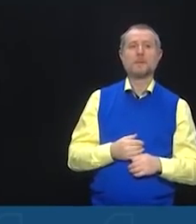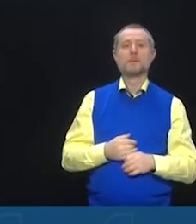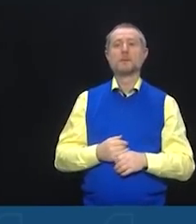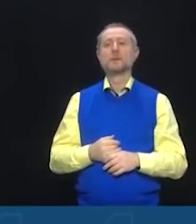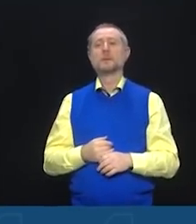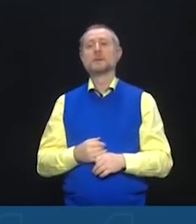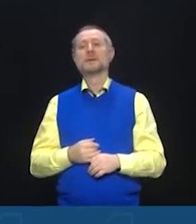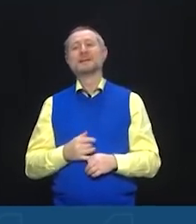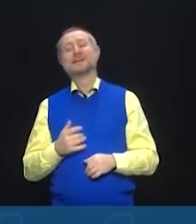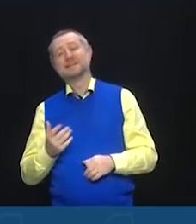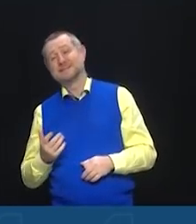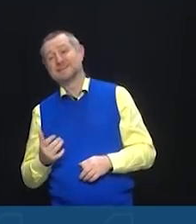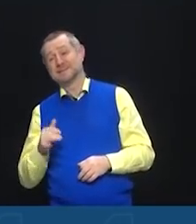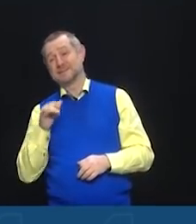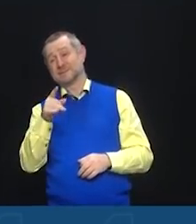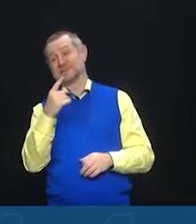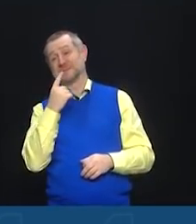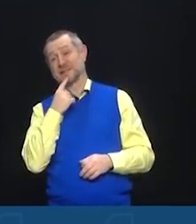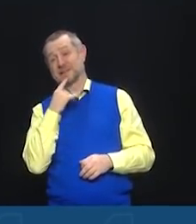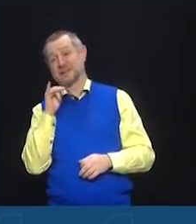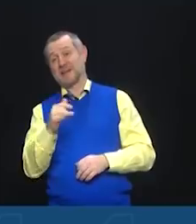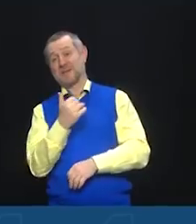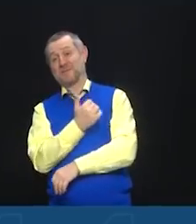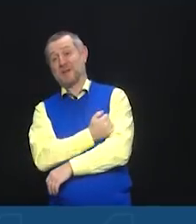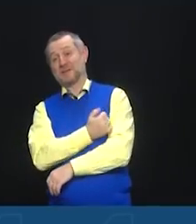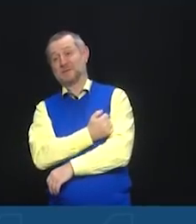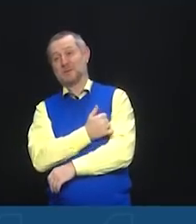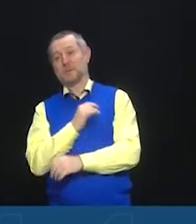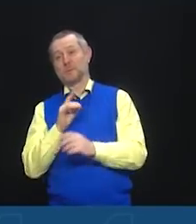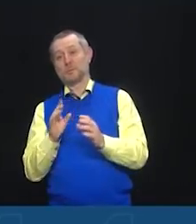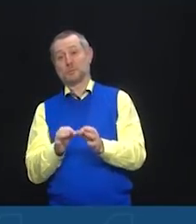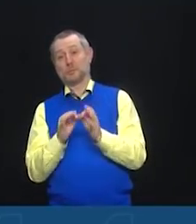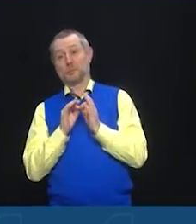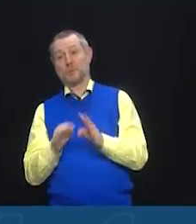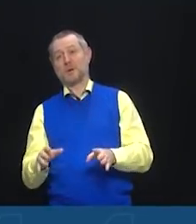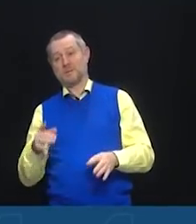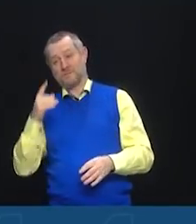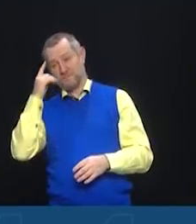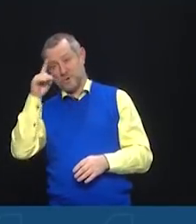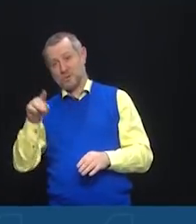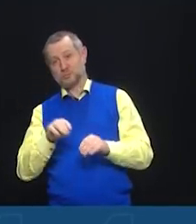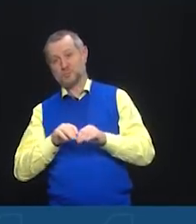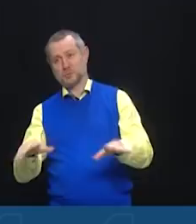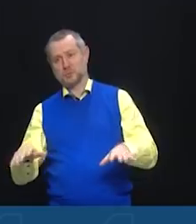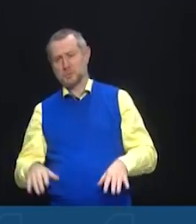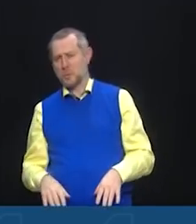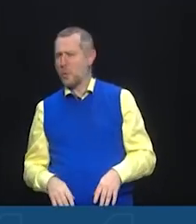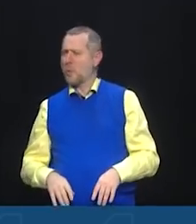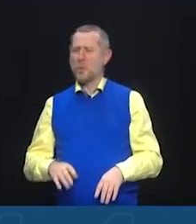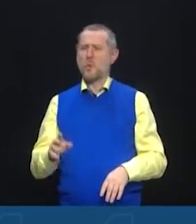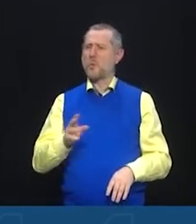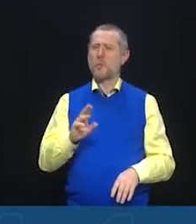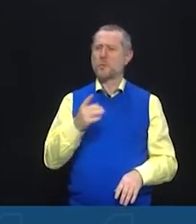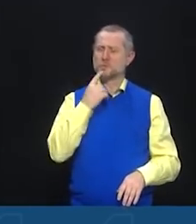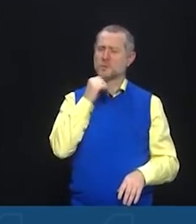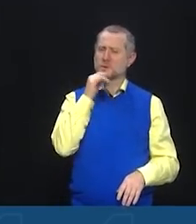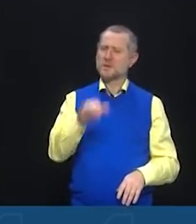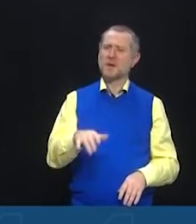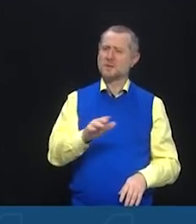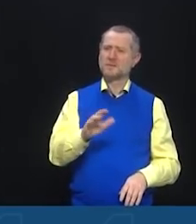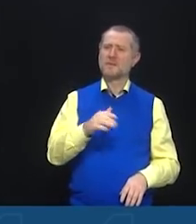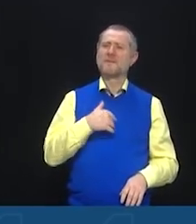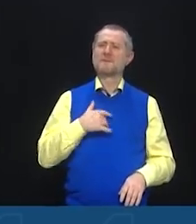going a little too far to say that vaccination is worthless for transmission, if that was your implication. We believe that it does protect people